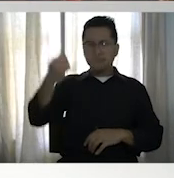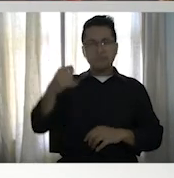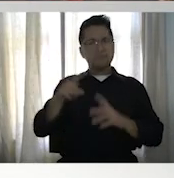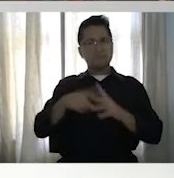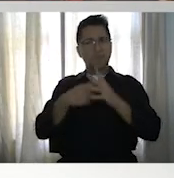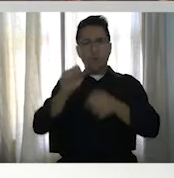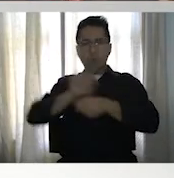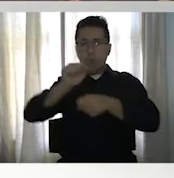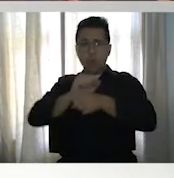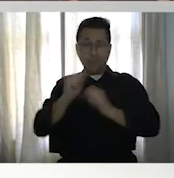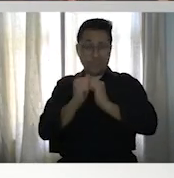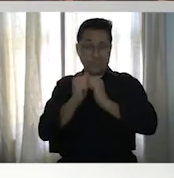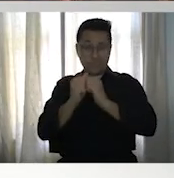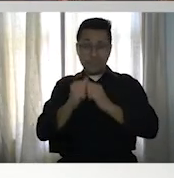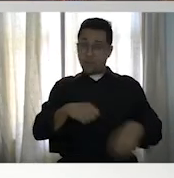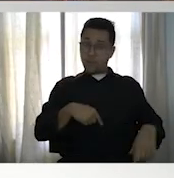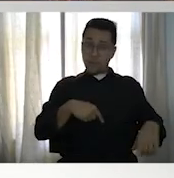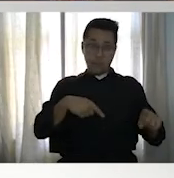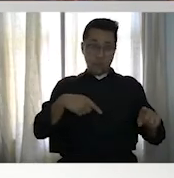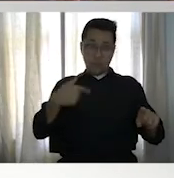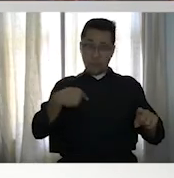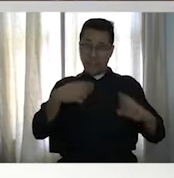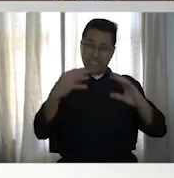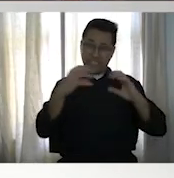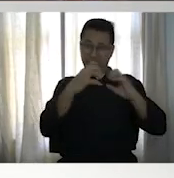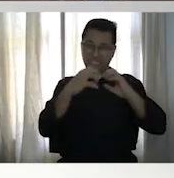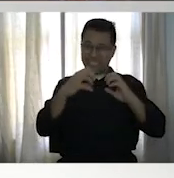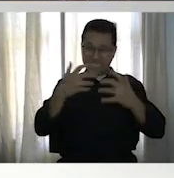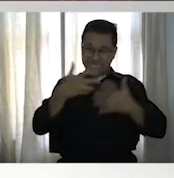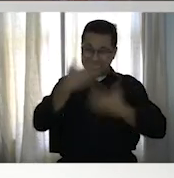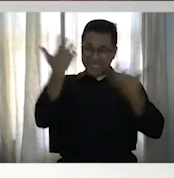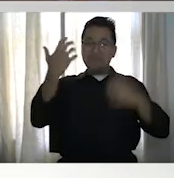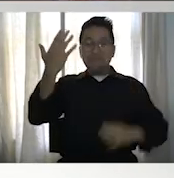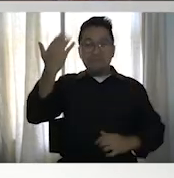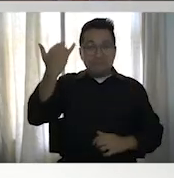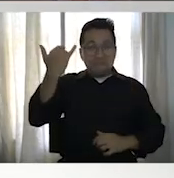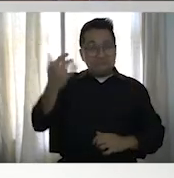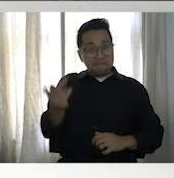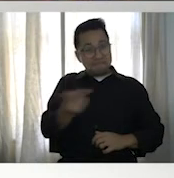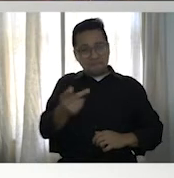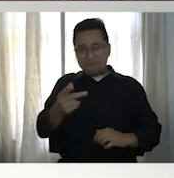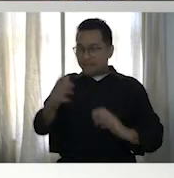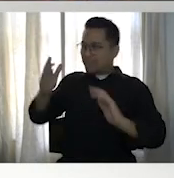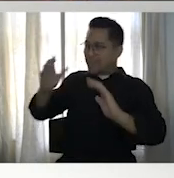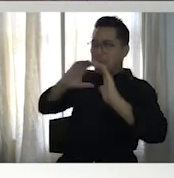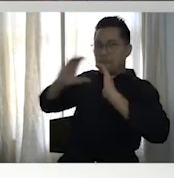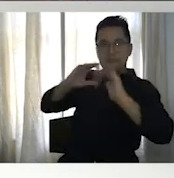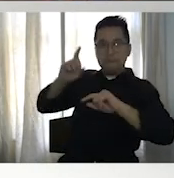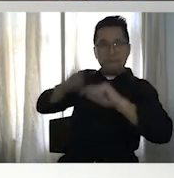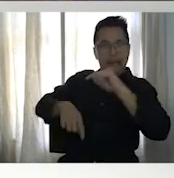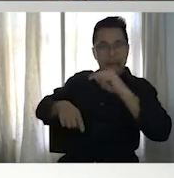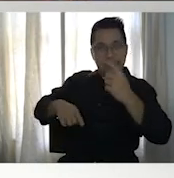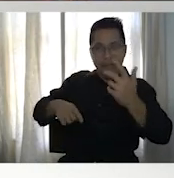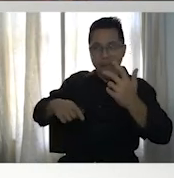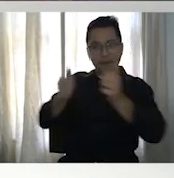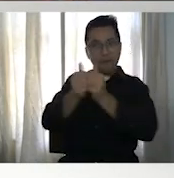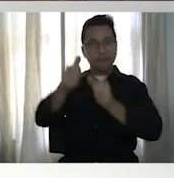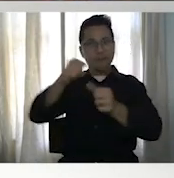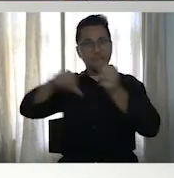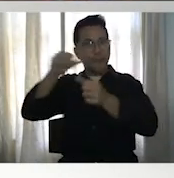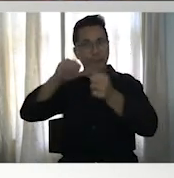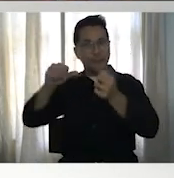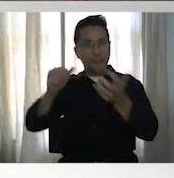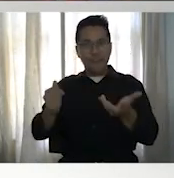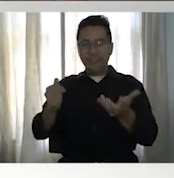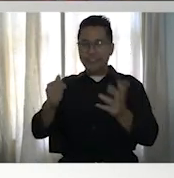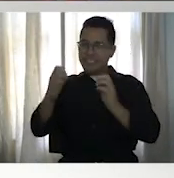together, and man, they made each other so angry because they couldn't communicate. They weren't communicating with each other.